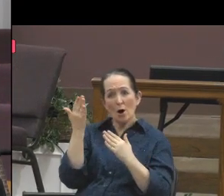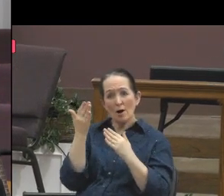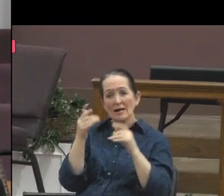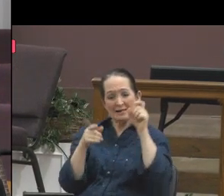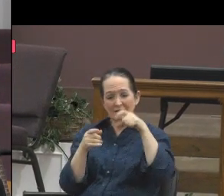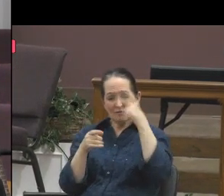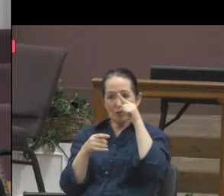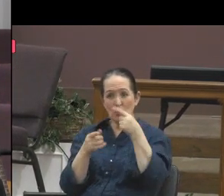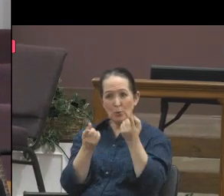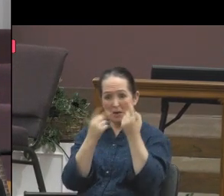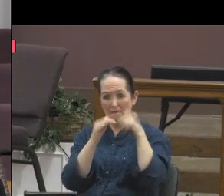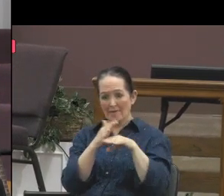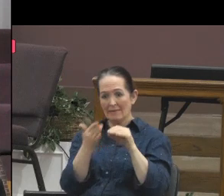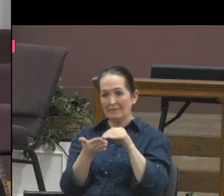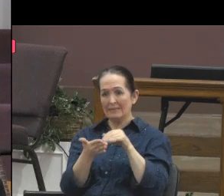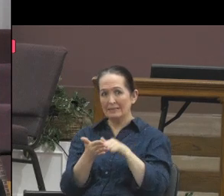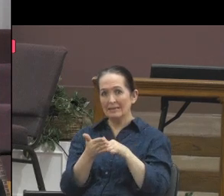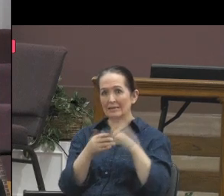this building.